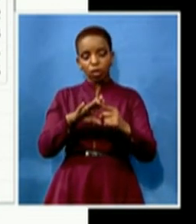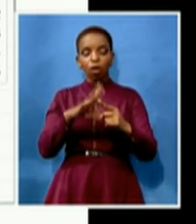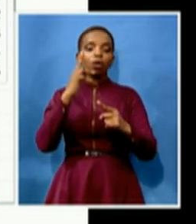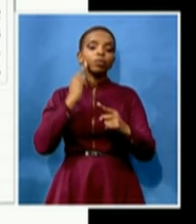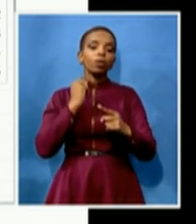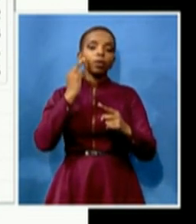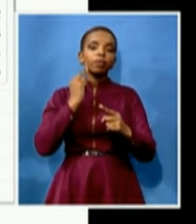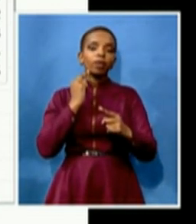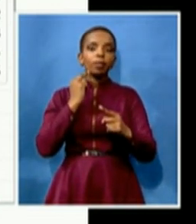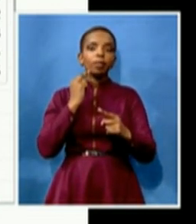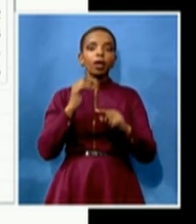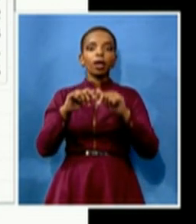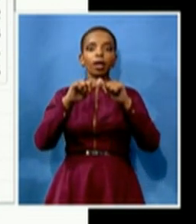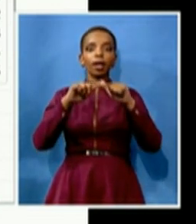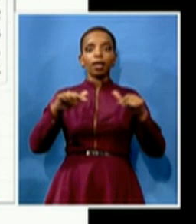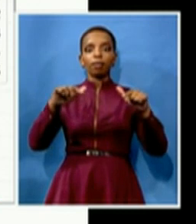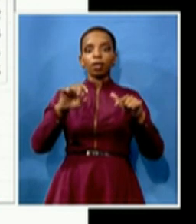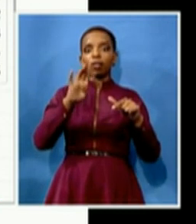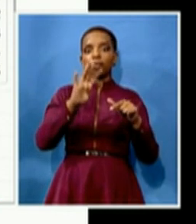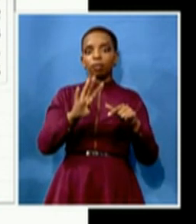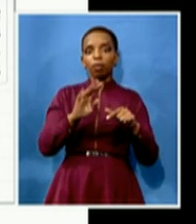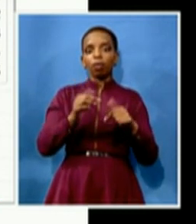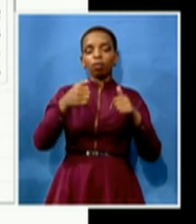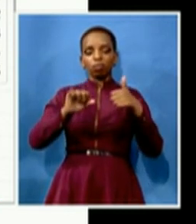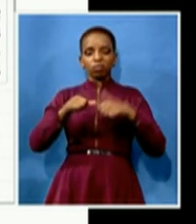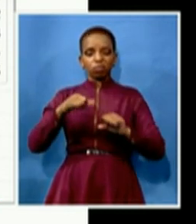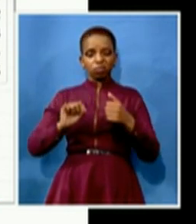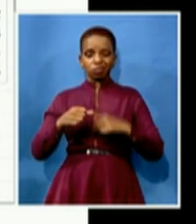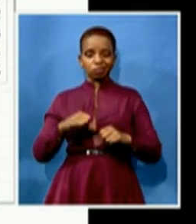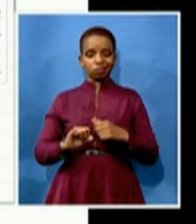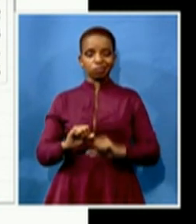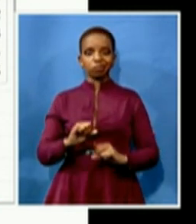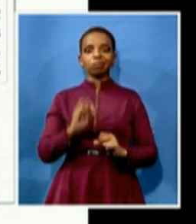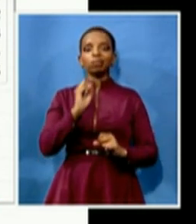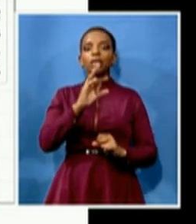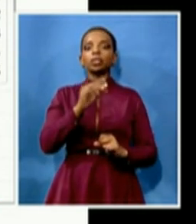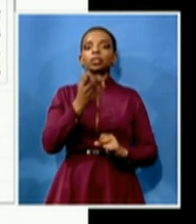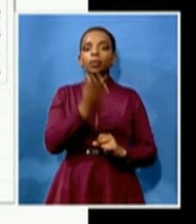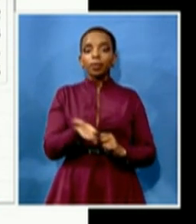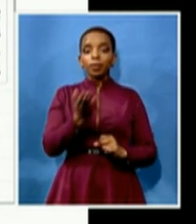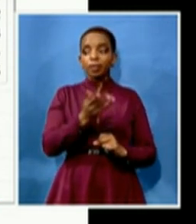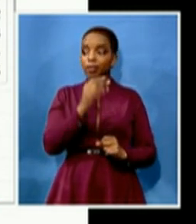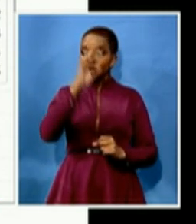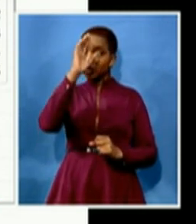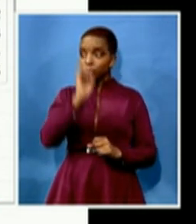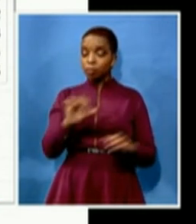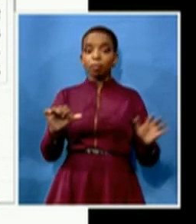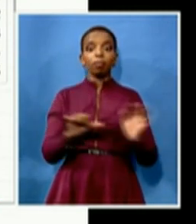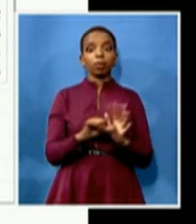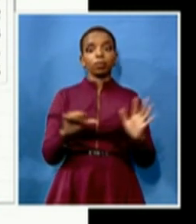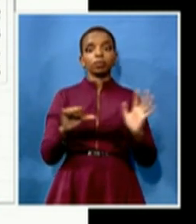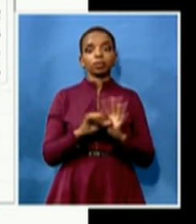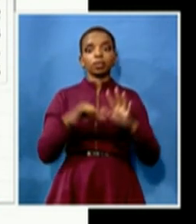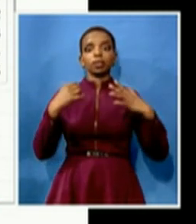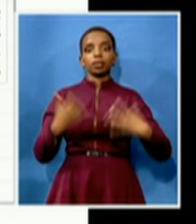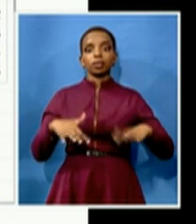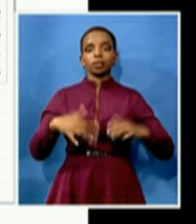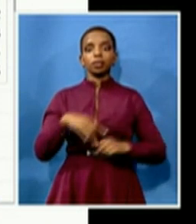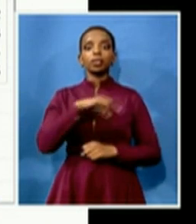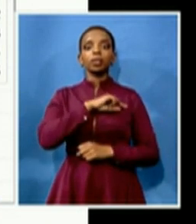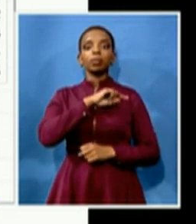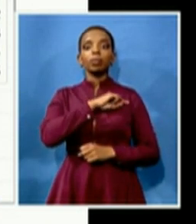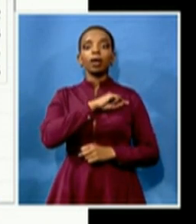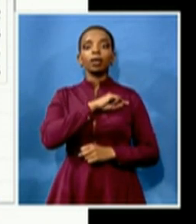and so forth. Now, this assumes, this is very important, and that has been alluded to by other speakers, that the level of